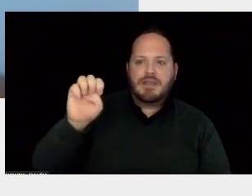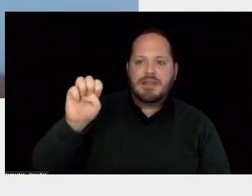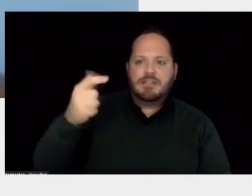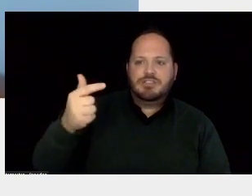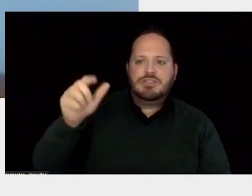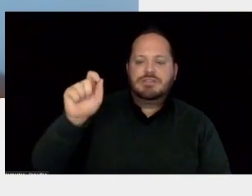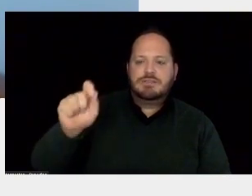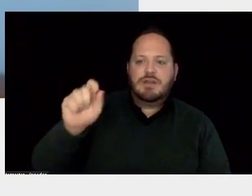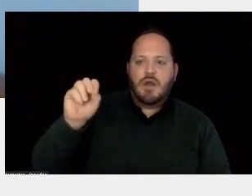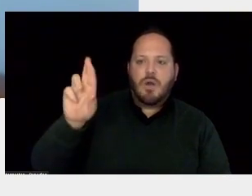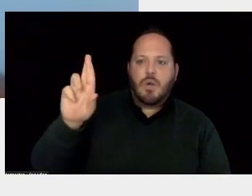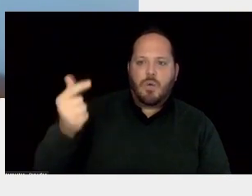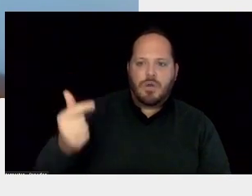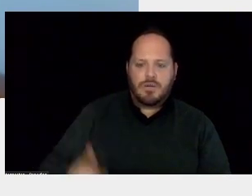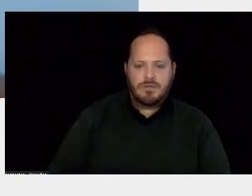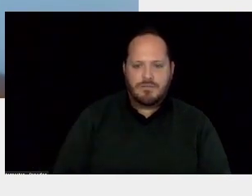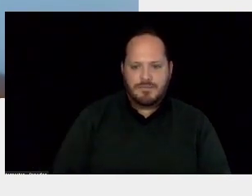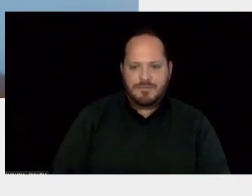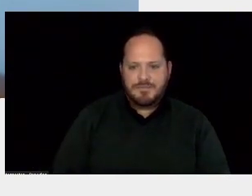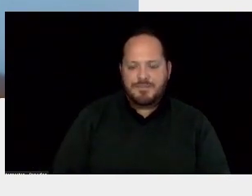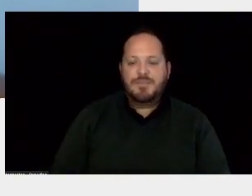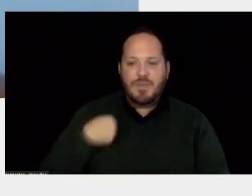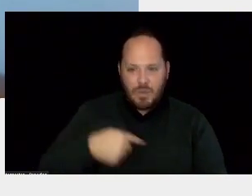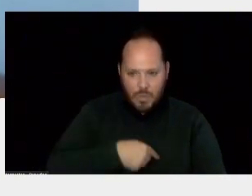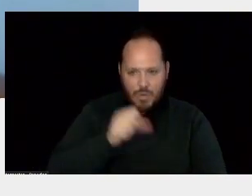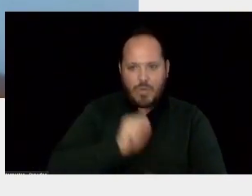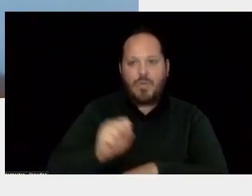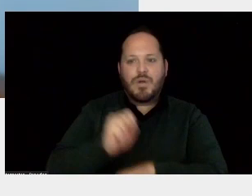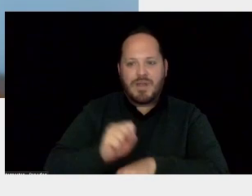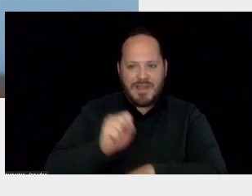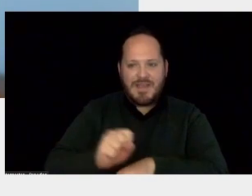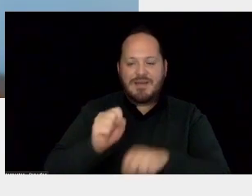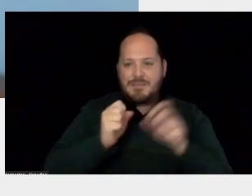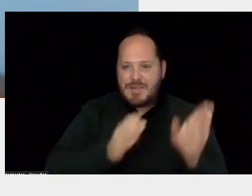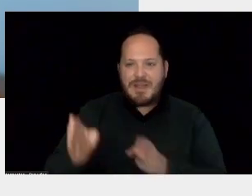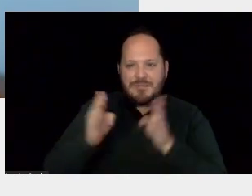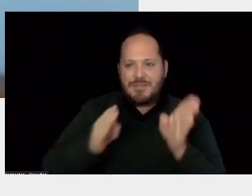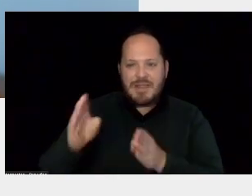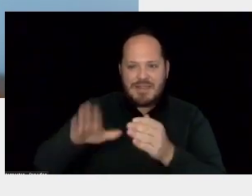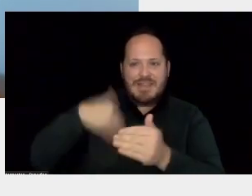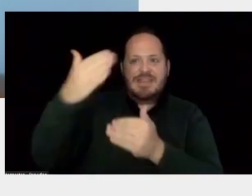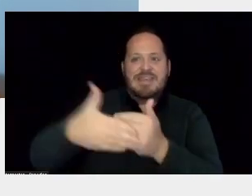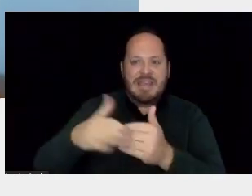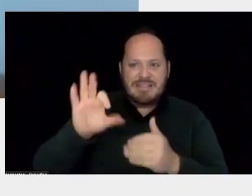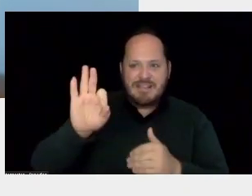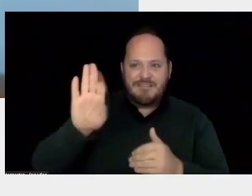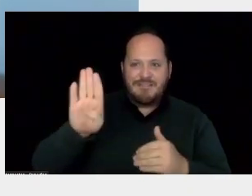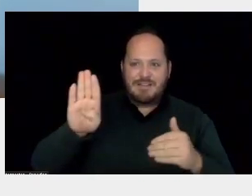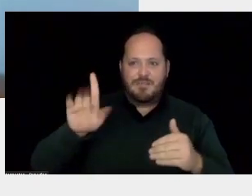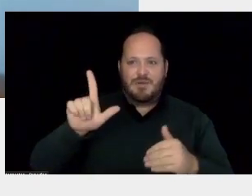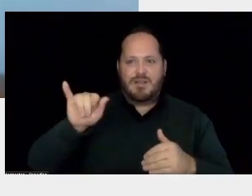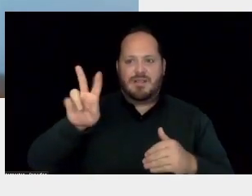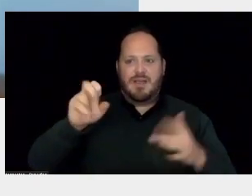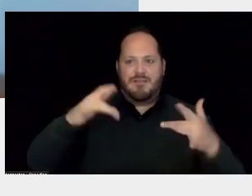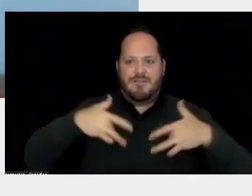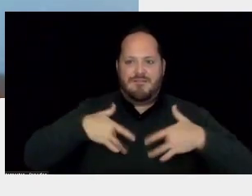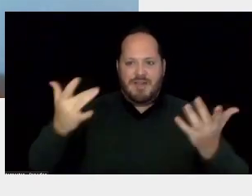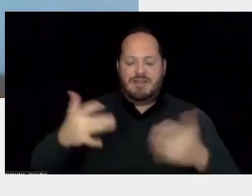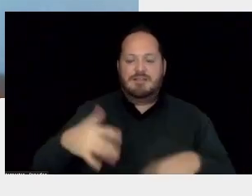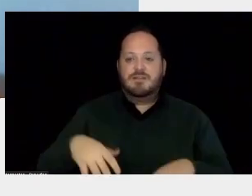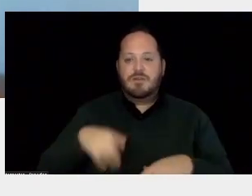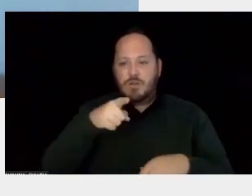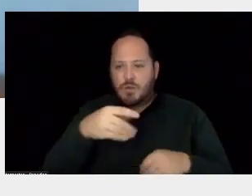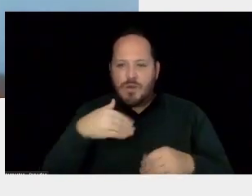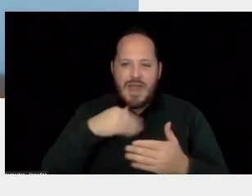www.myplanbg.org. We're working on our next Facebook Live event. Please share any topics you'd like us to cover.